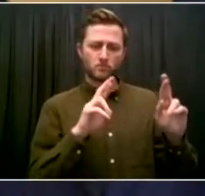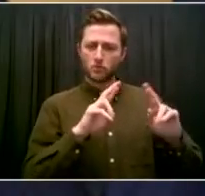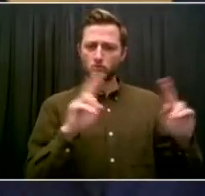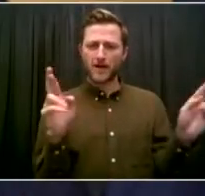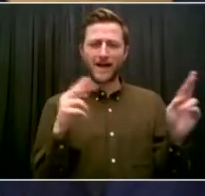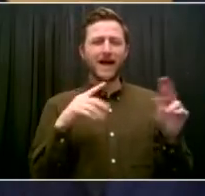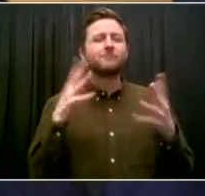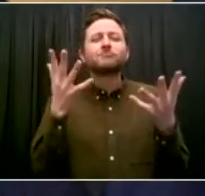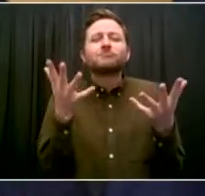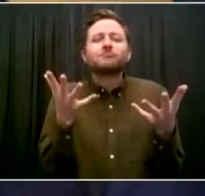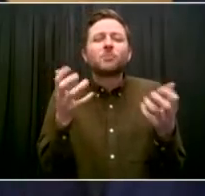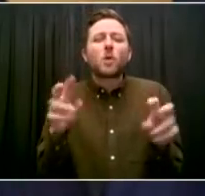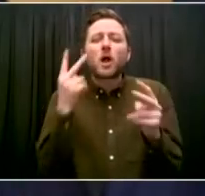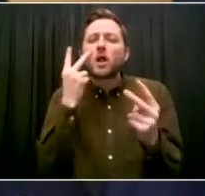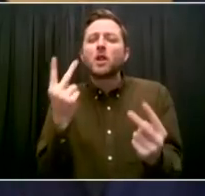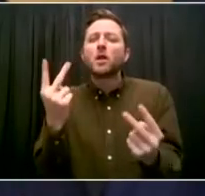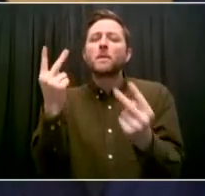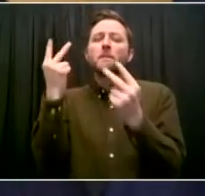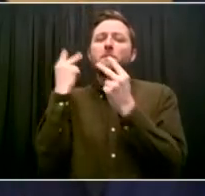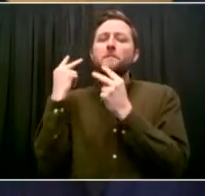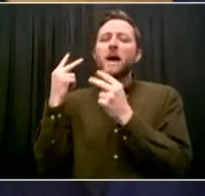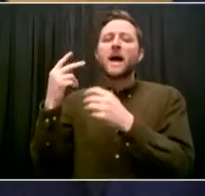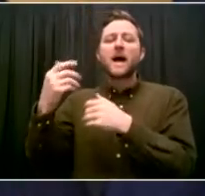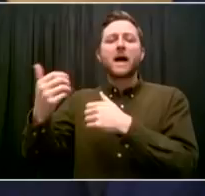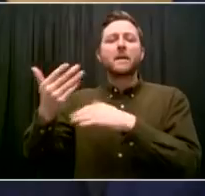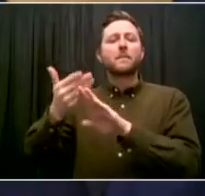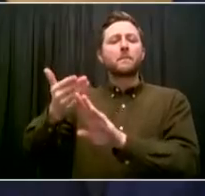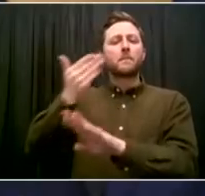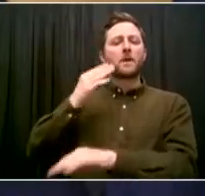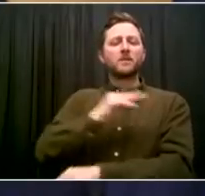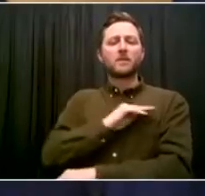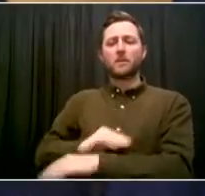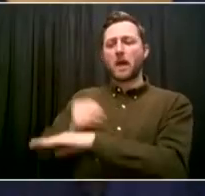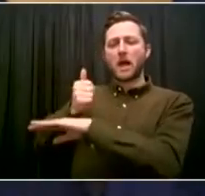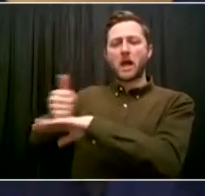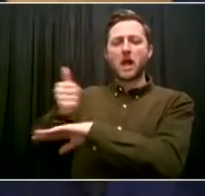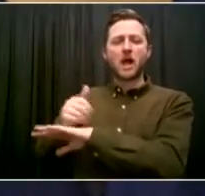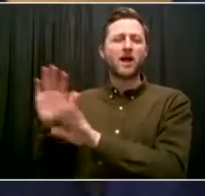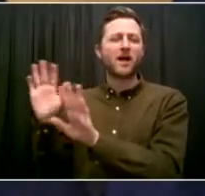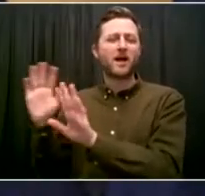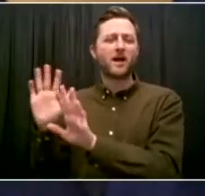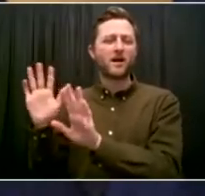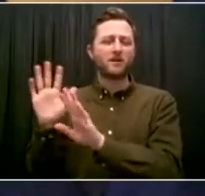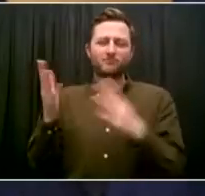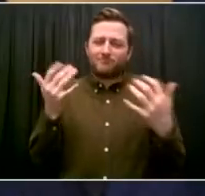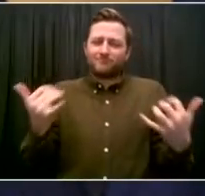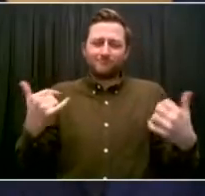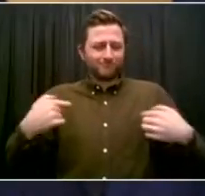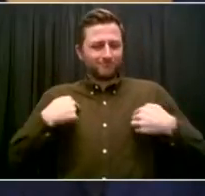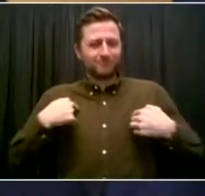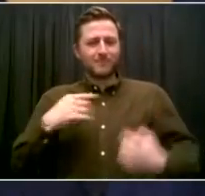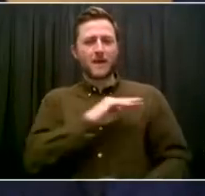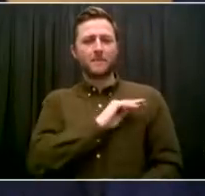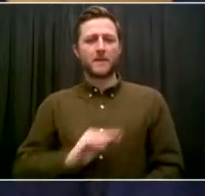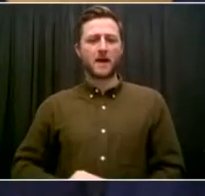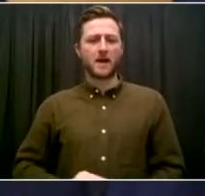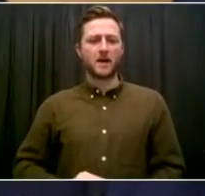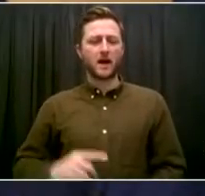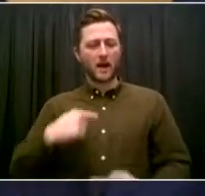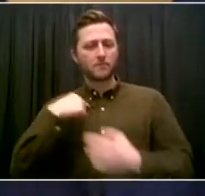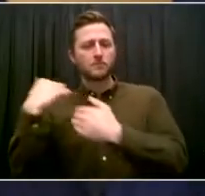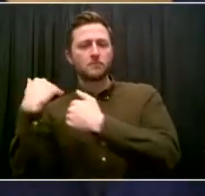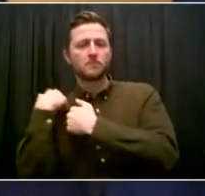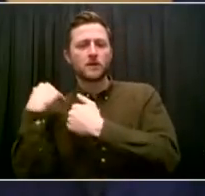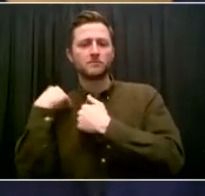but right now in this city, it's the Adams administration, and I have an obligation to make you safe and to deal with the inequalities that we're